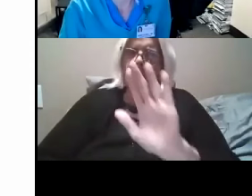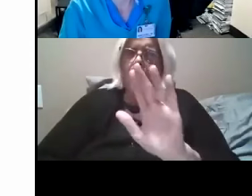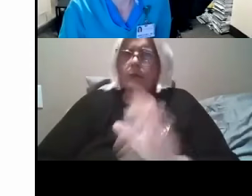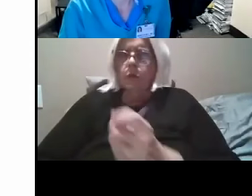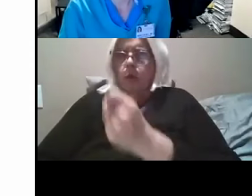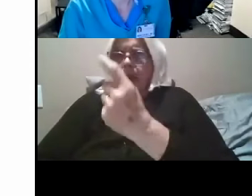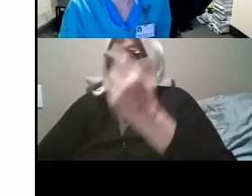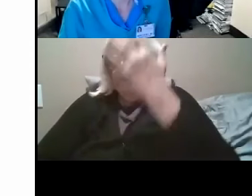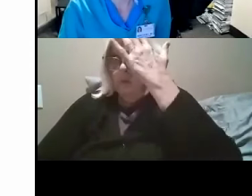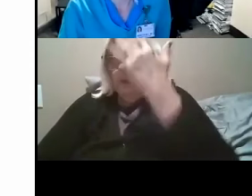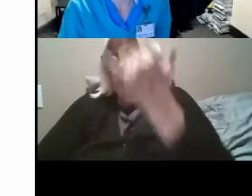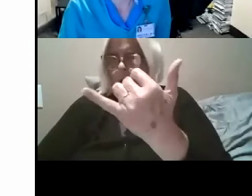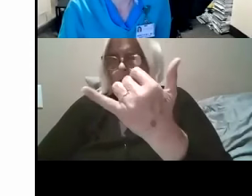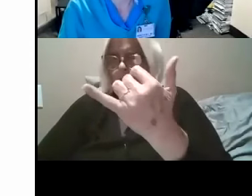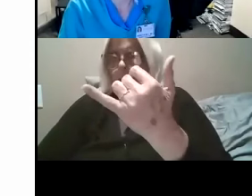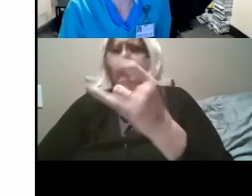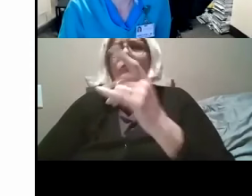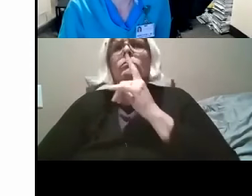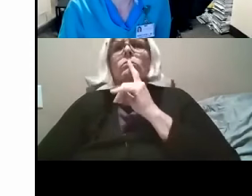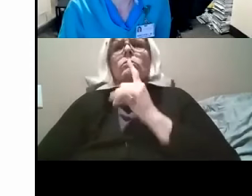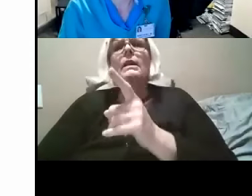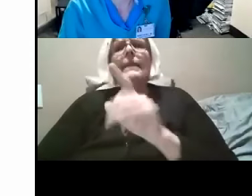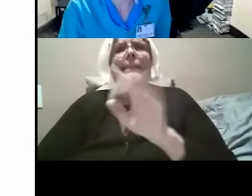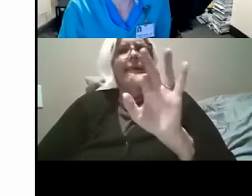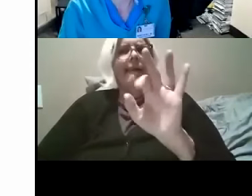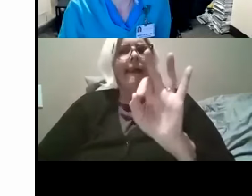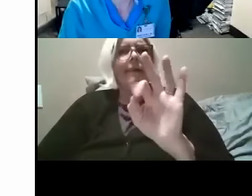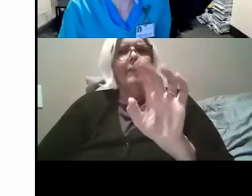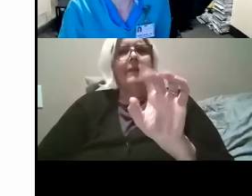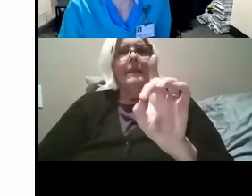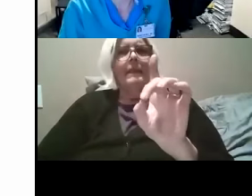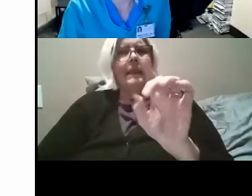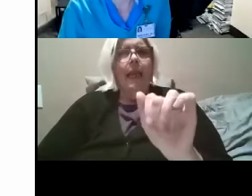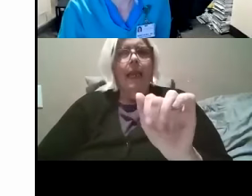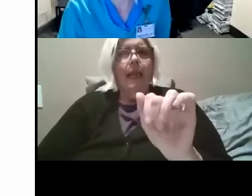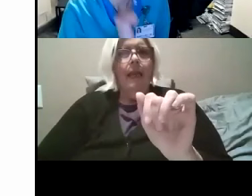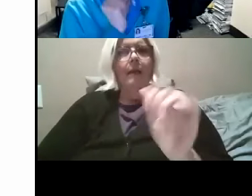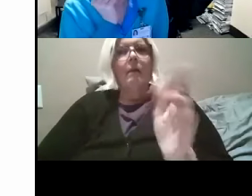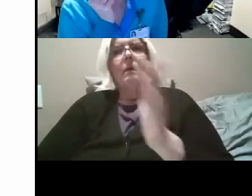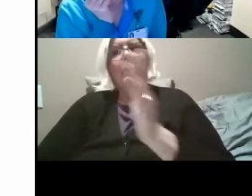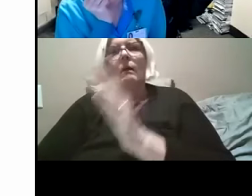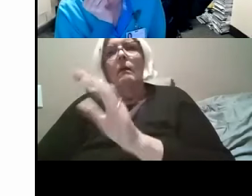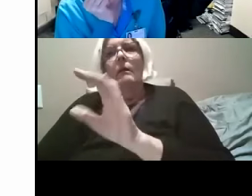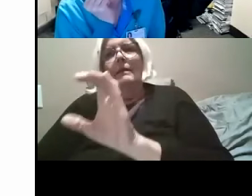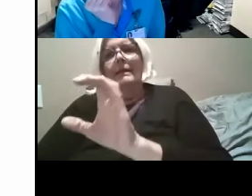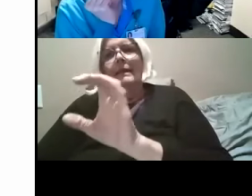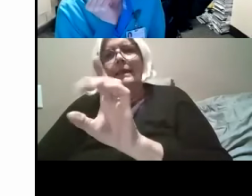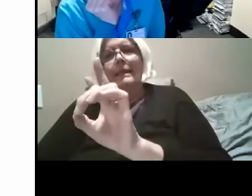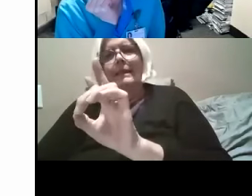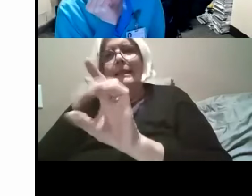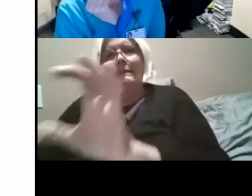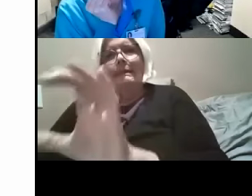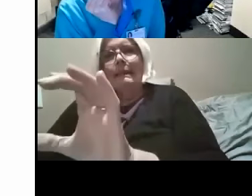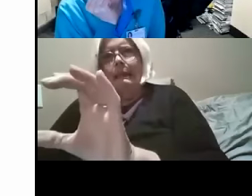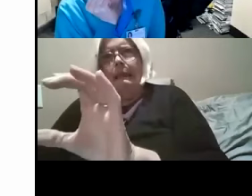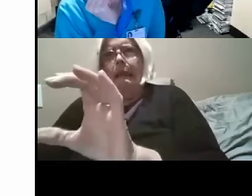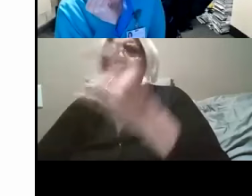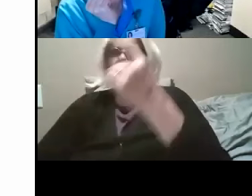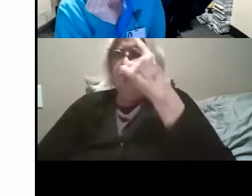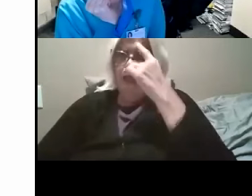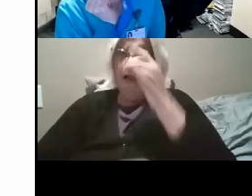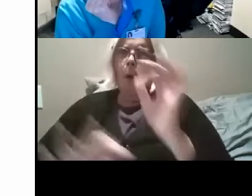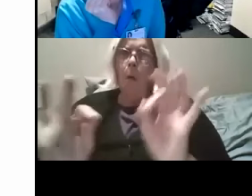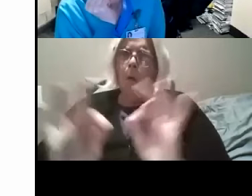had a month to review the data. They had day-long meetings to discuss the data. They really weighed the risks